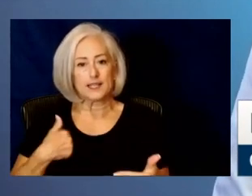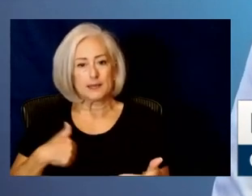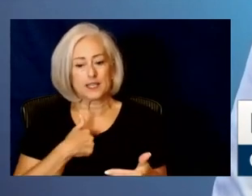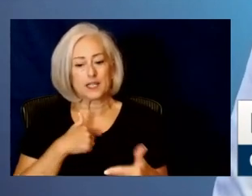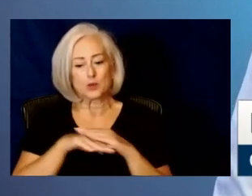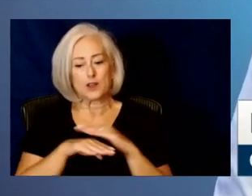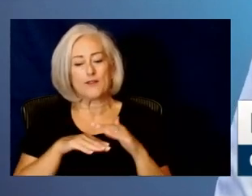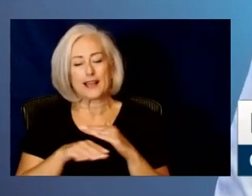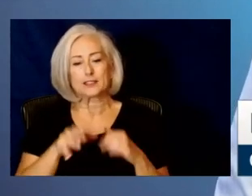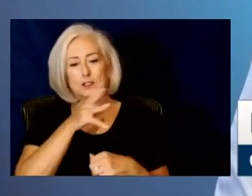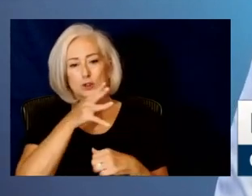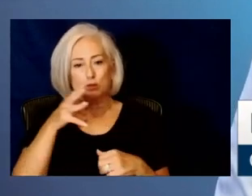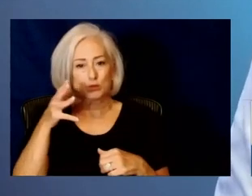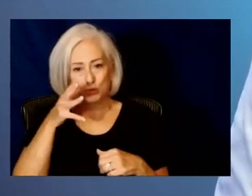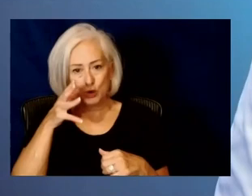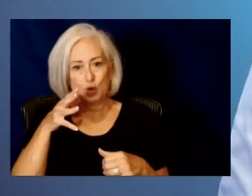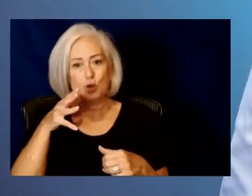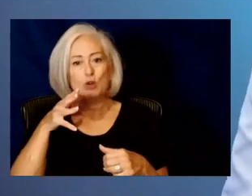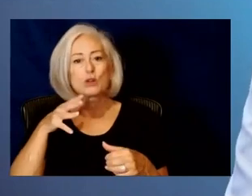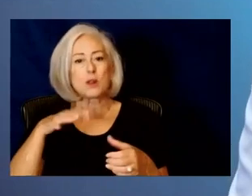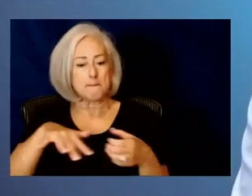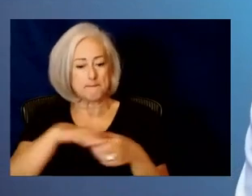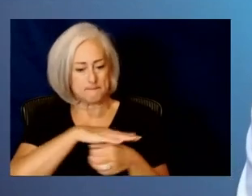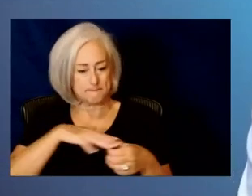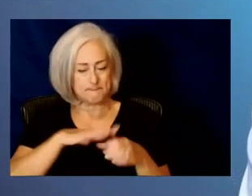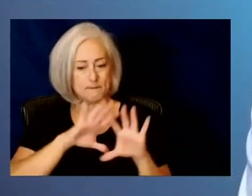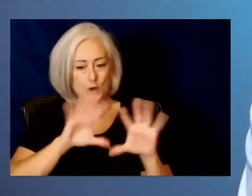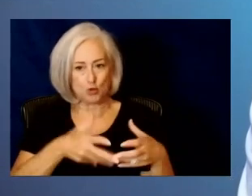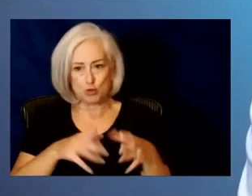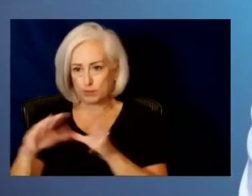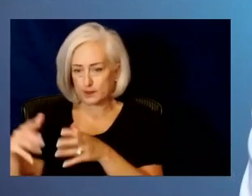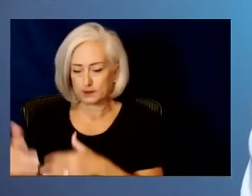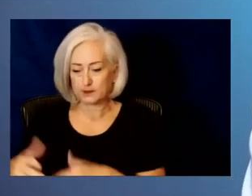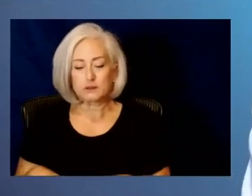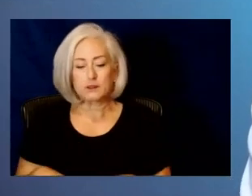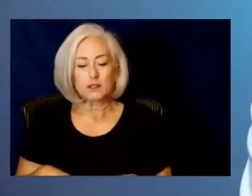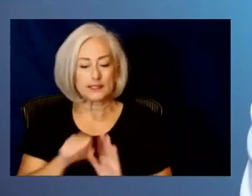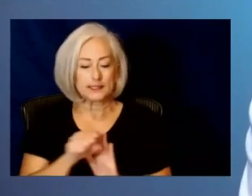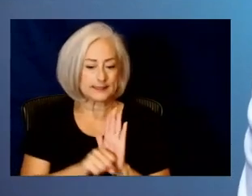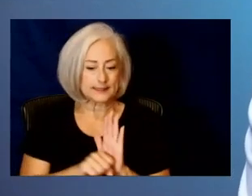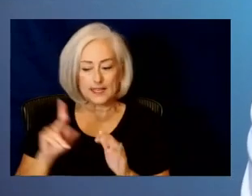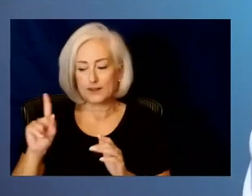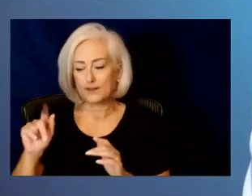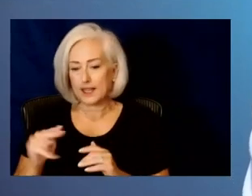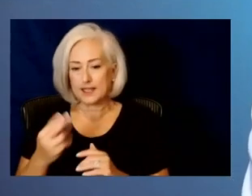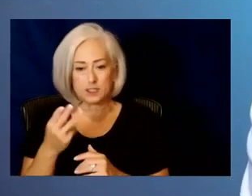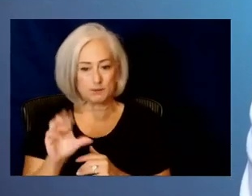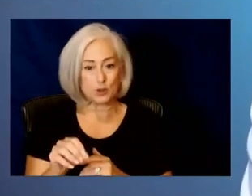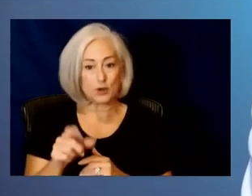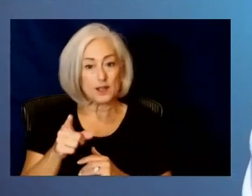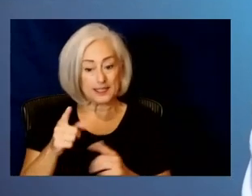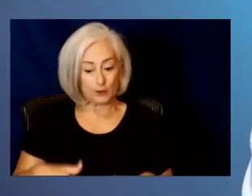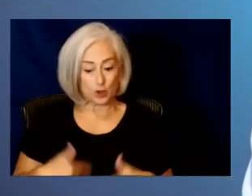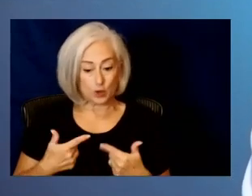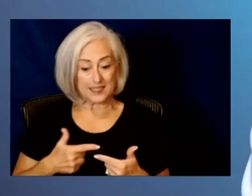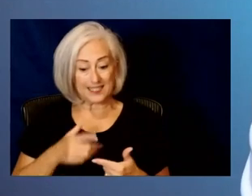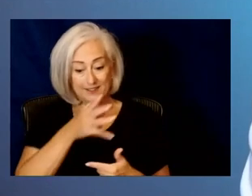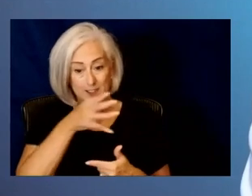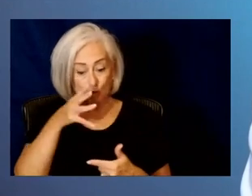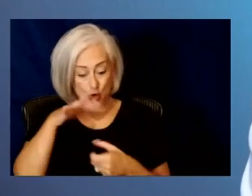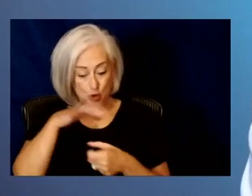Missouri. And what we found out was that if you came from certain regions, rural regions here in the state of